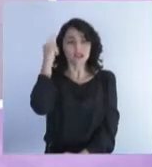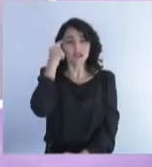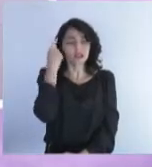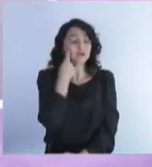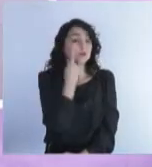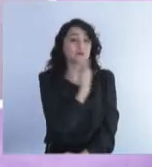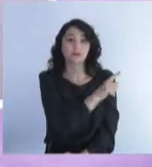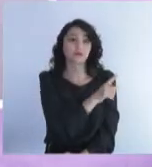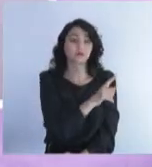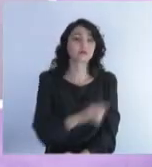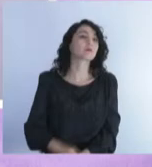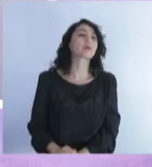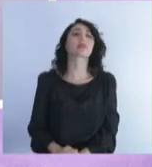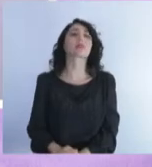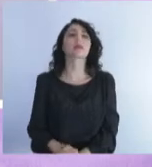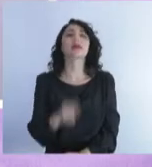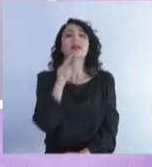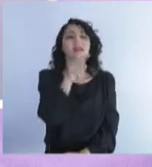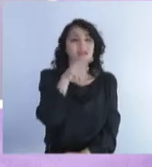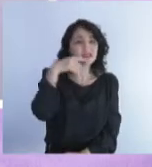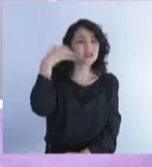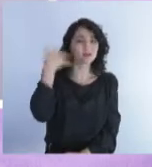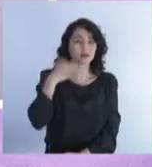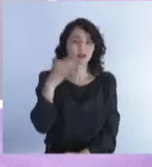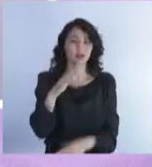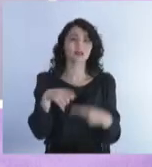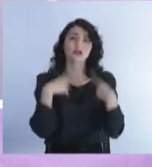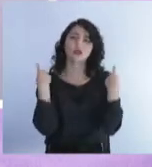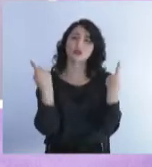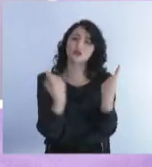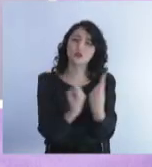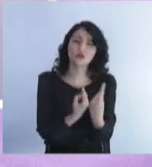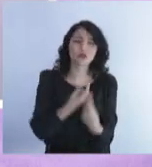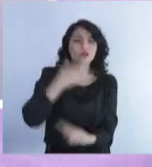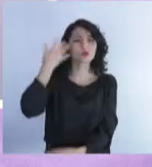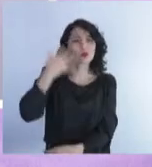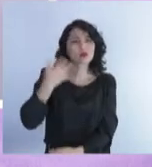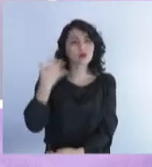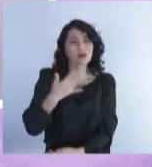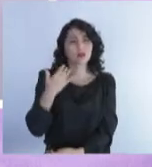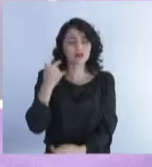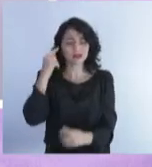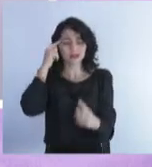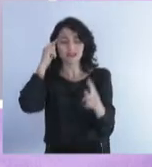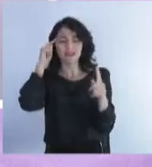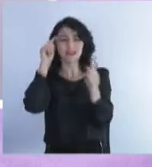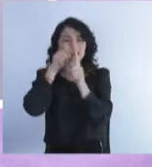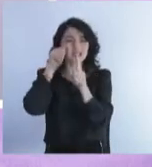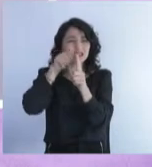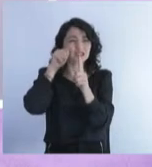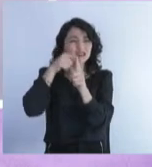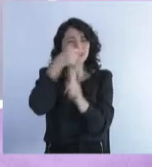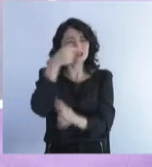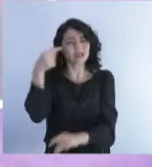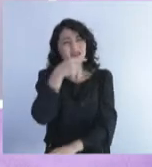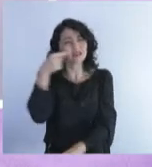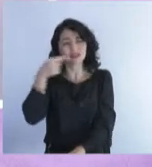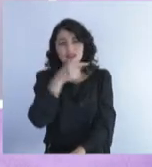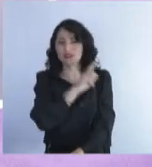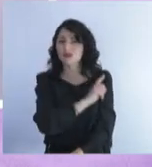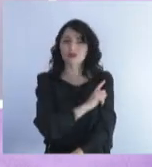this is the point. There's a spectrum of awareness that goes from being